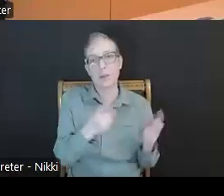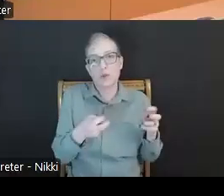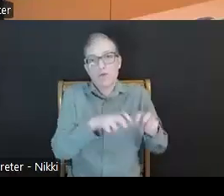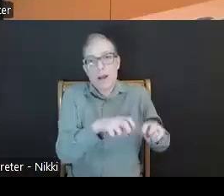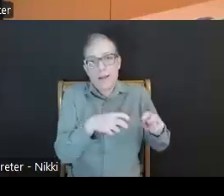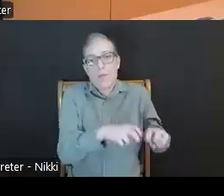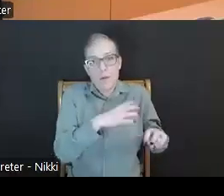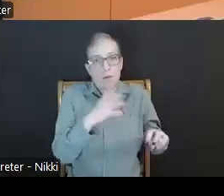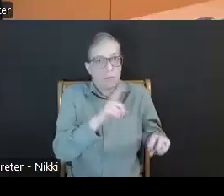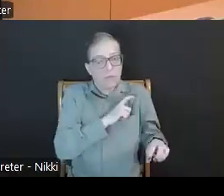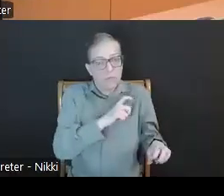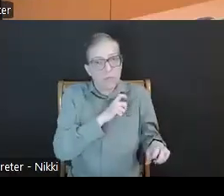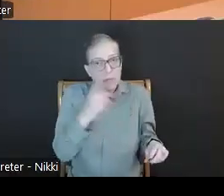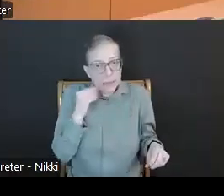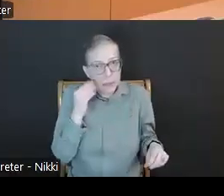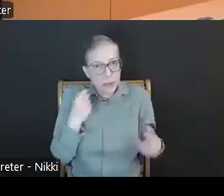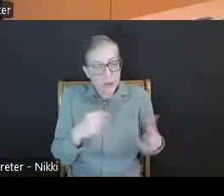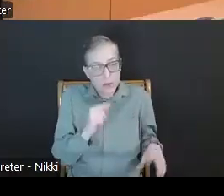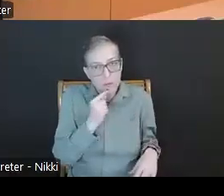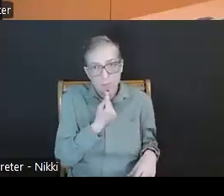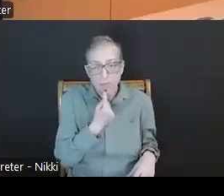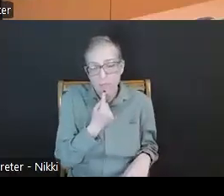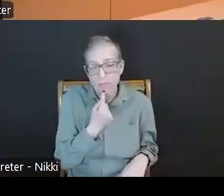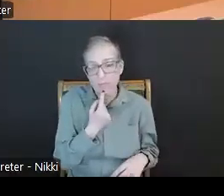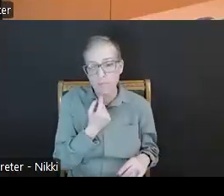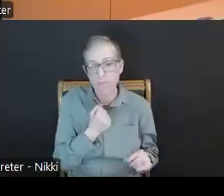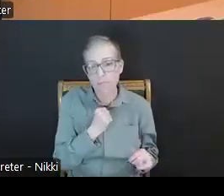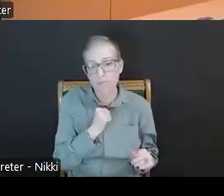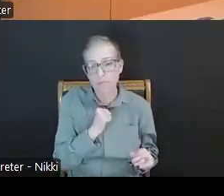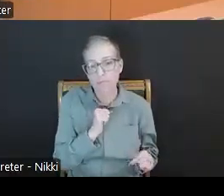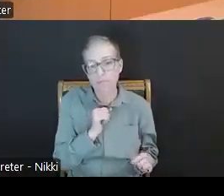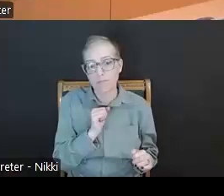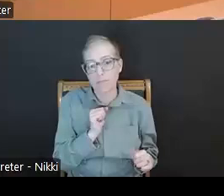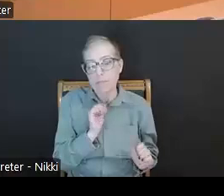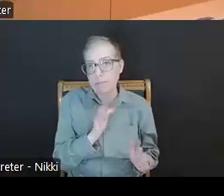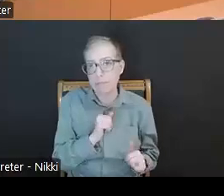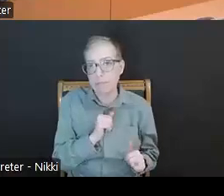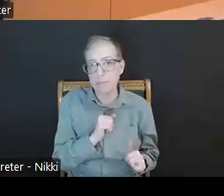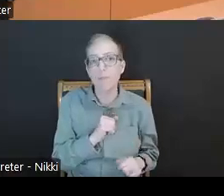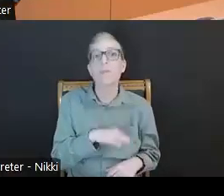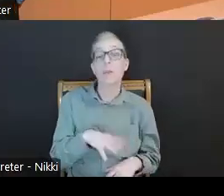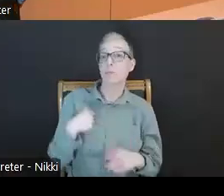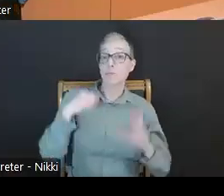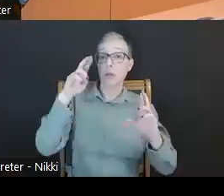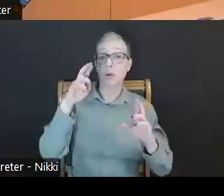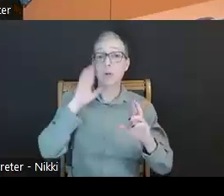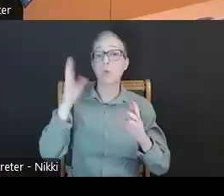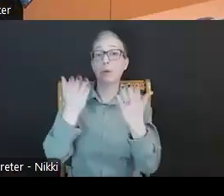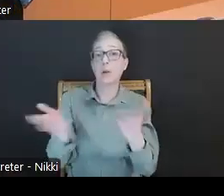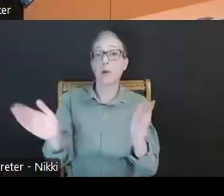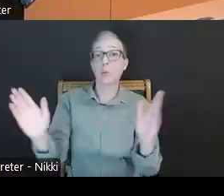to greater collaboration, you know, in not just within our psychiatry residents, but also other trainees as